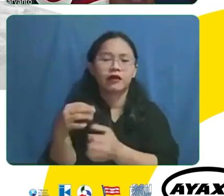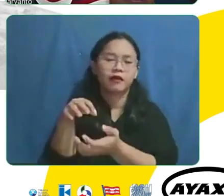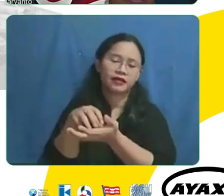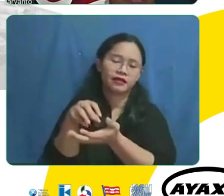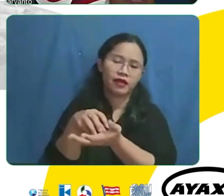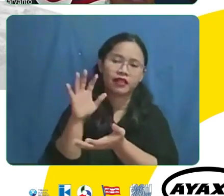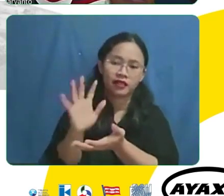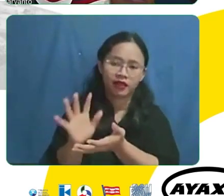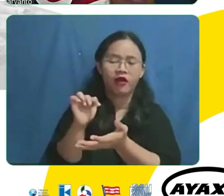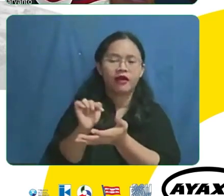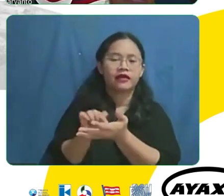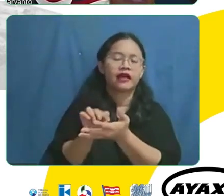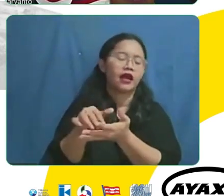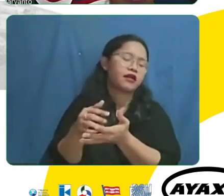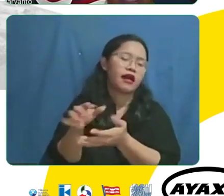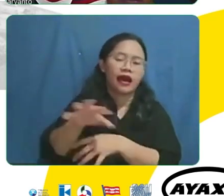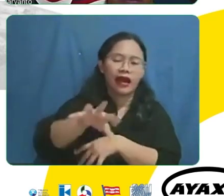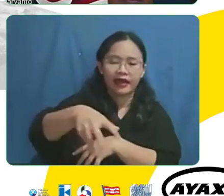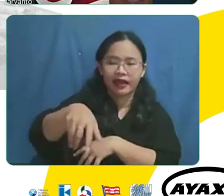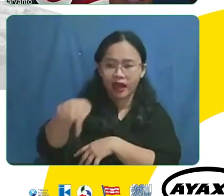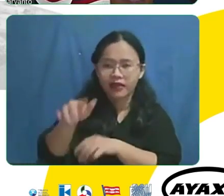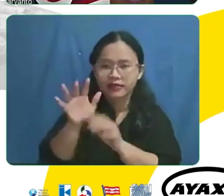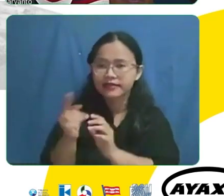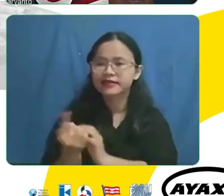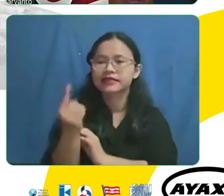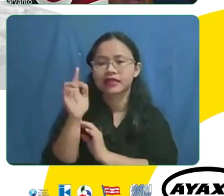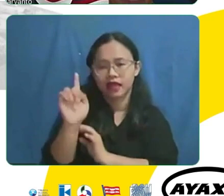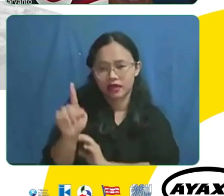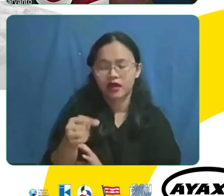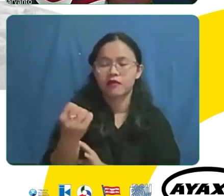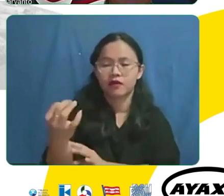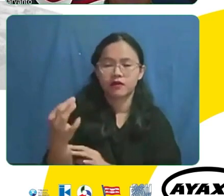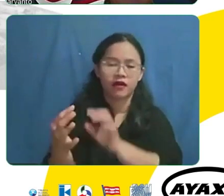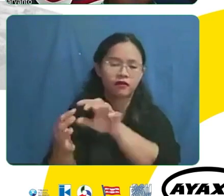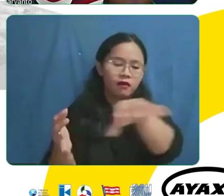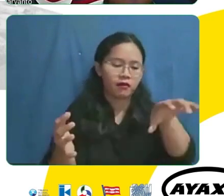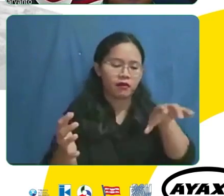the those who had dengue hemorrhagic fever